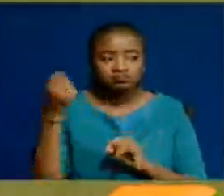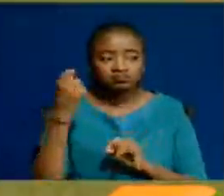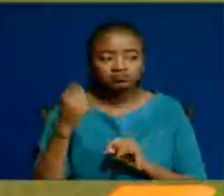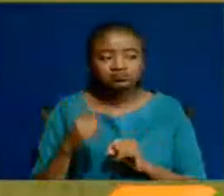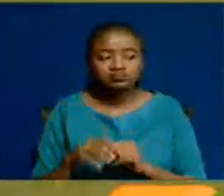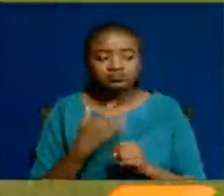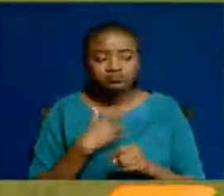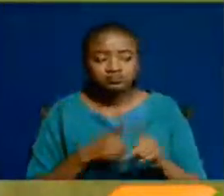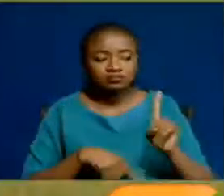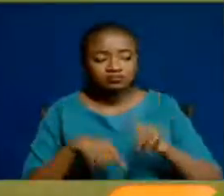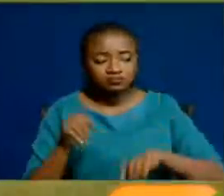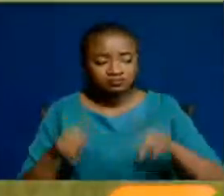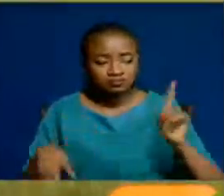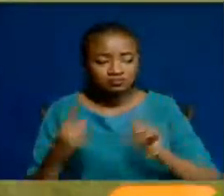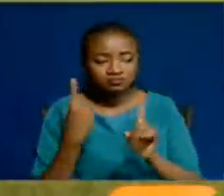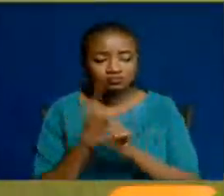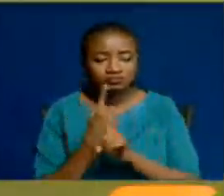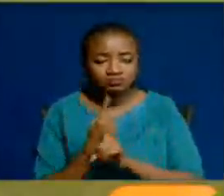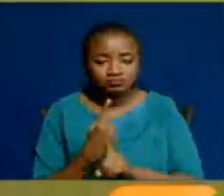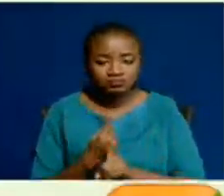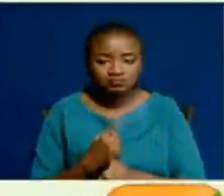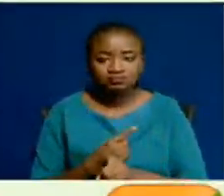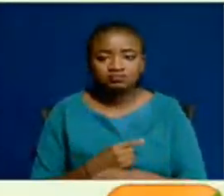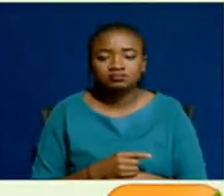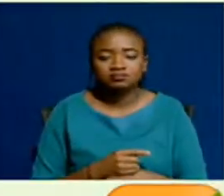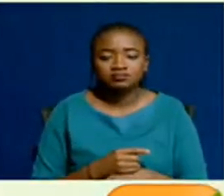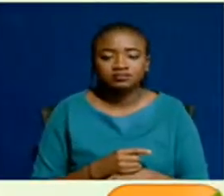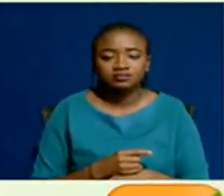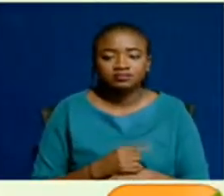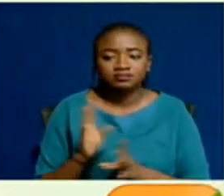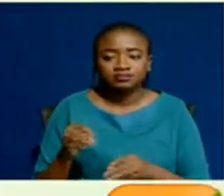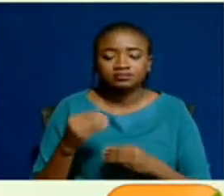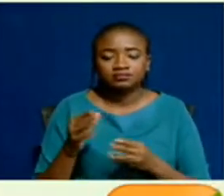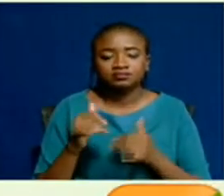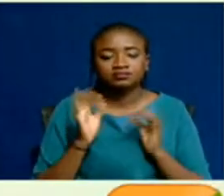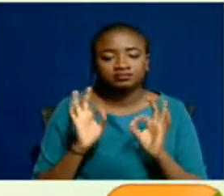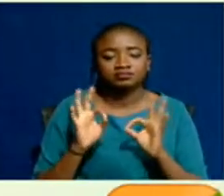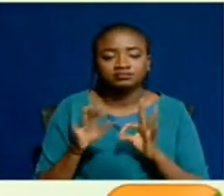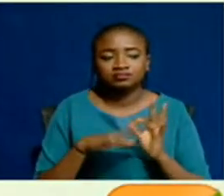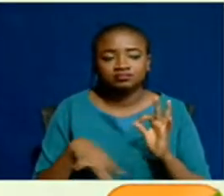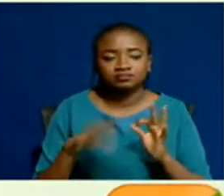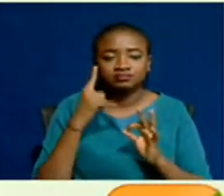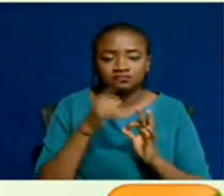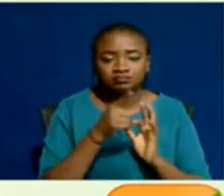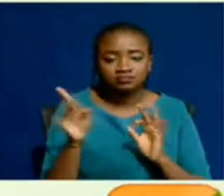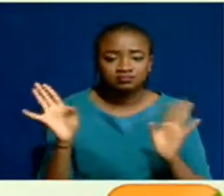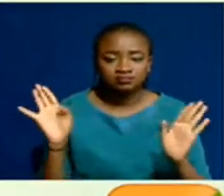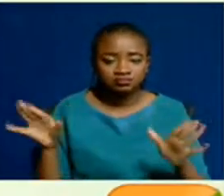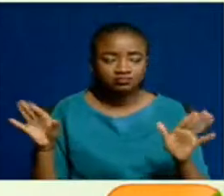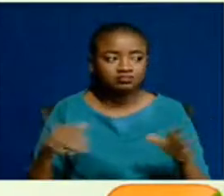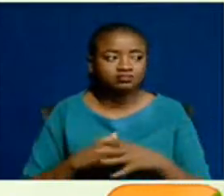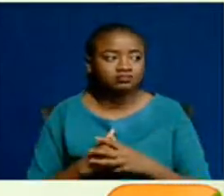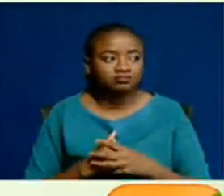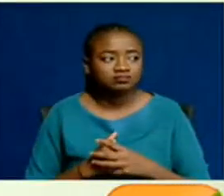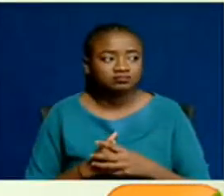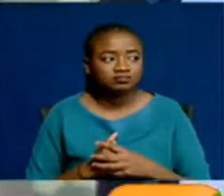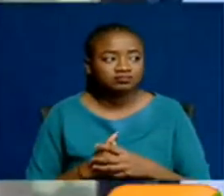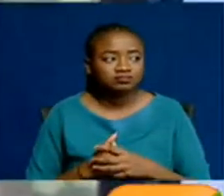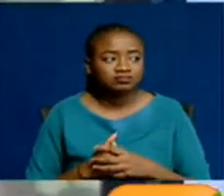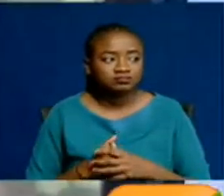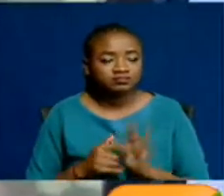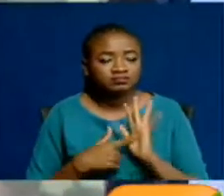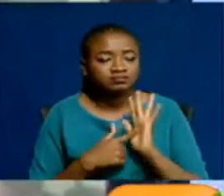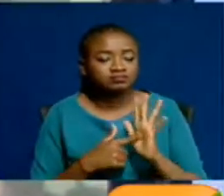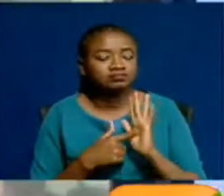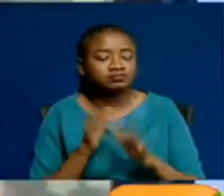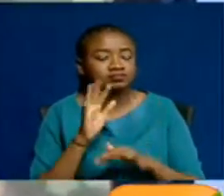incredible variety of habitats that provide essential refuge for these migrating birds. Ranging from forests,